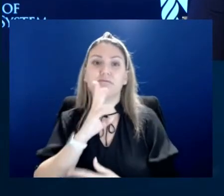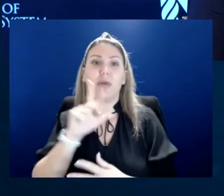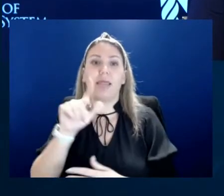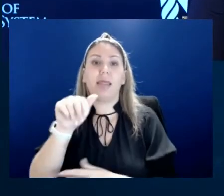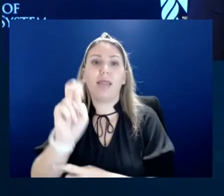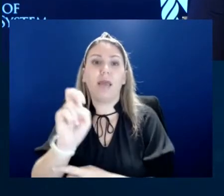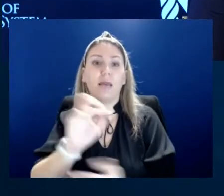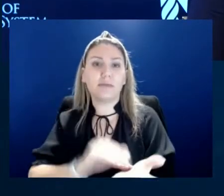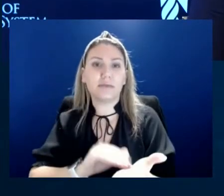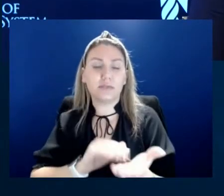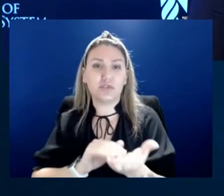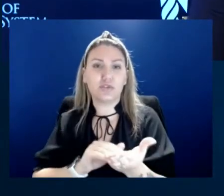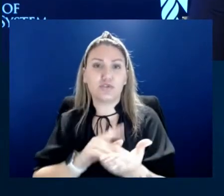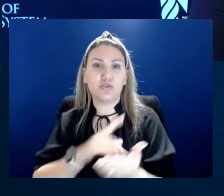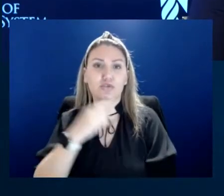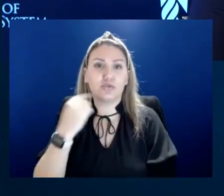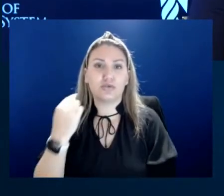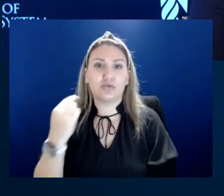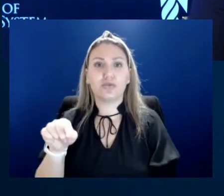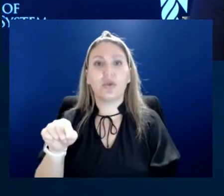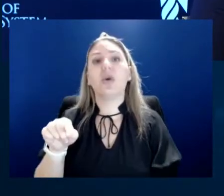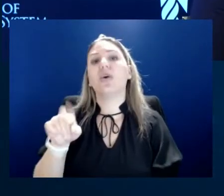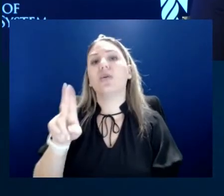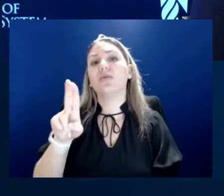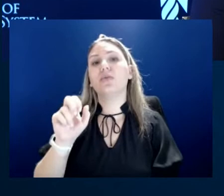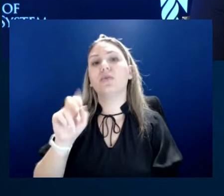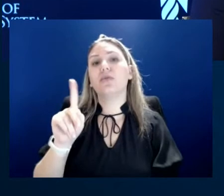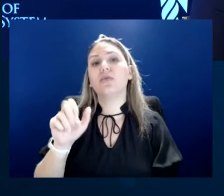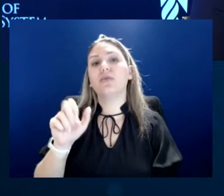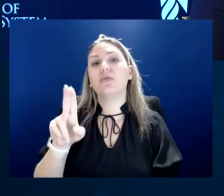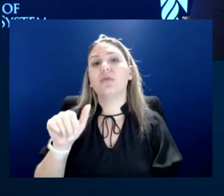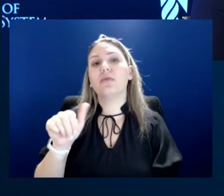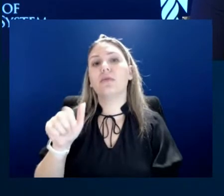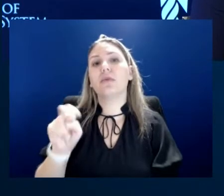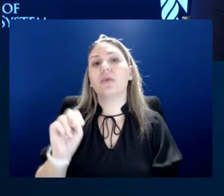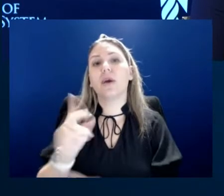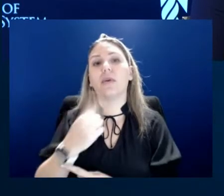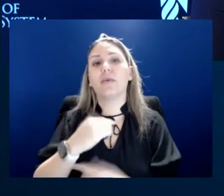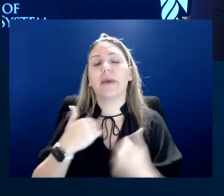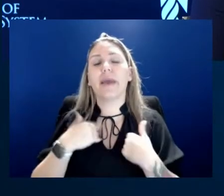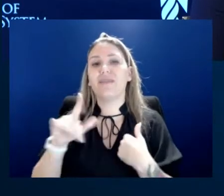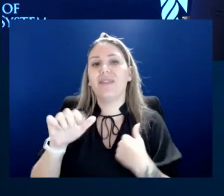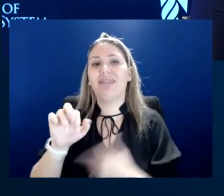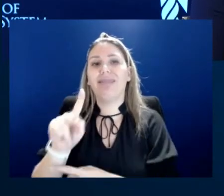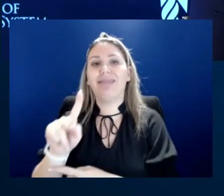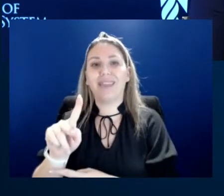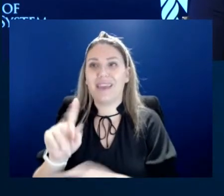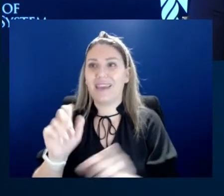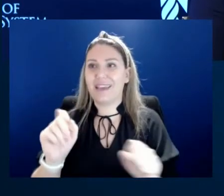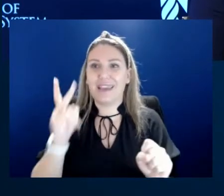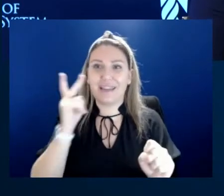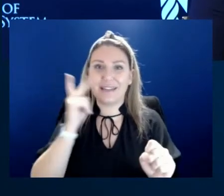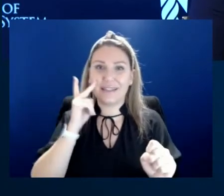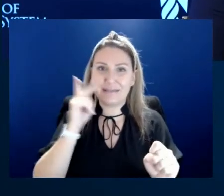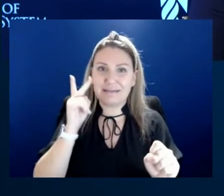war is ongoing. We know a lot of you want to help out. We have a link for you. You can see it in the upper left corner,